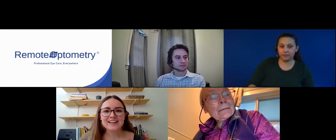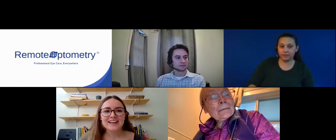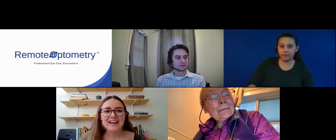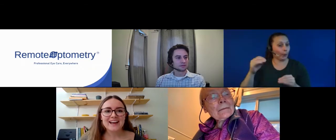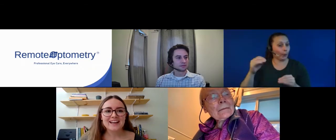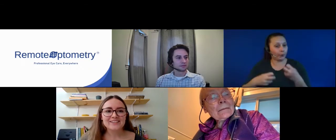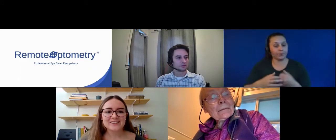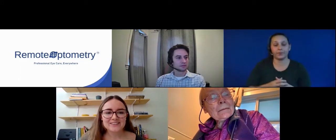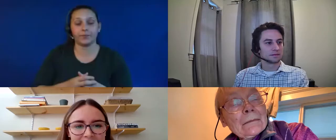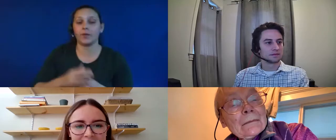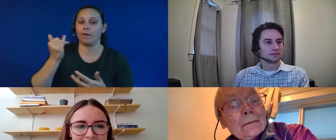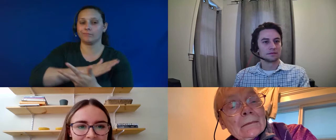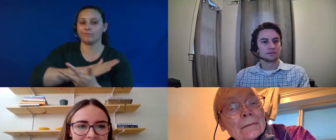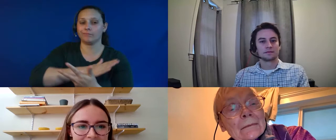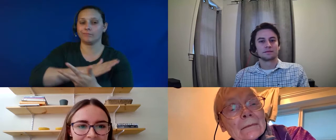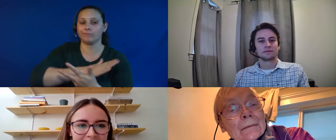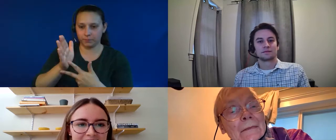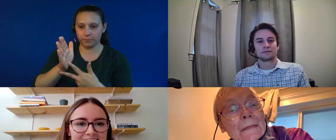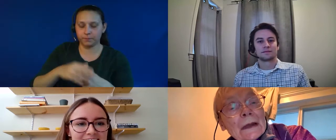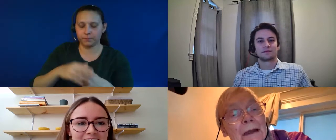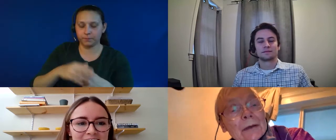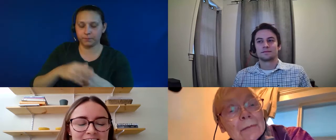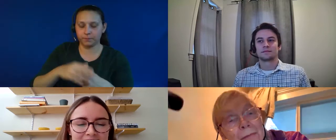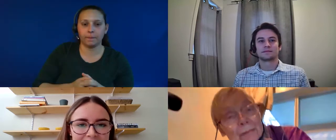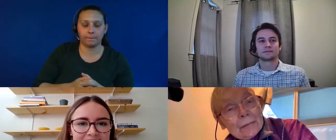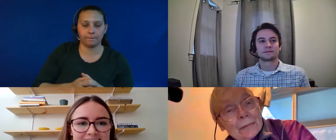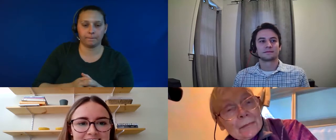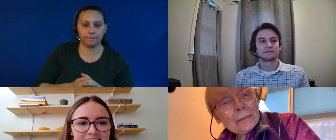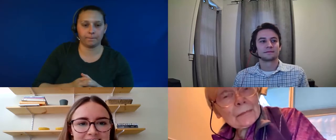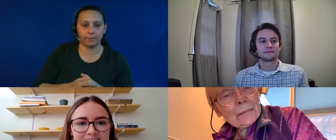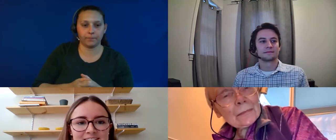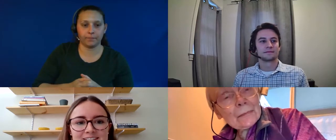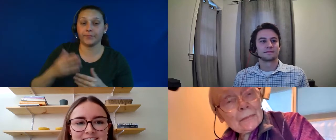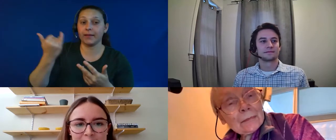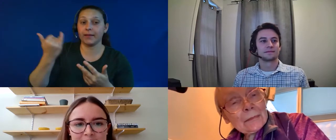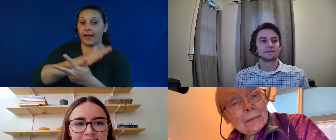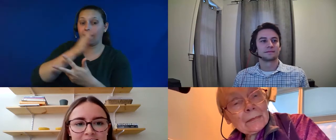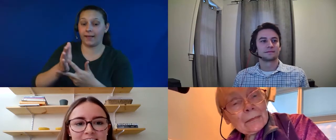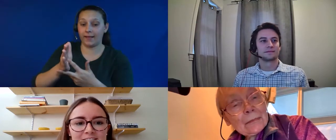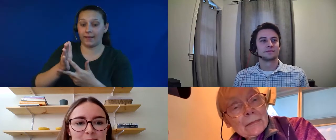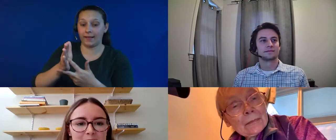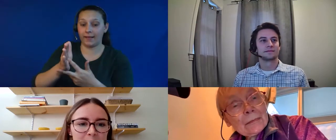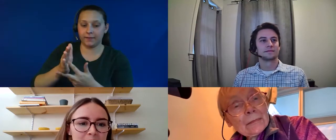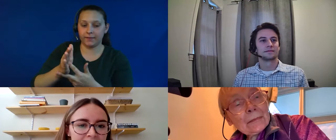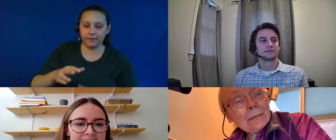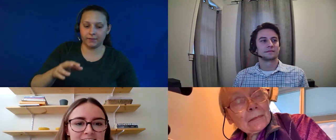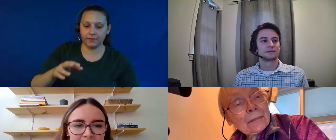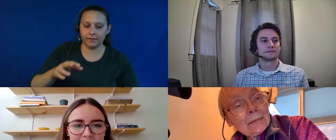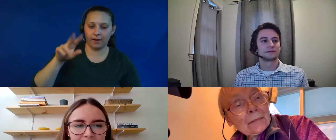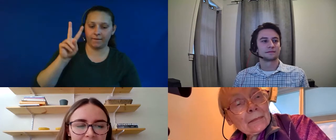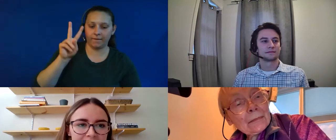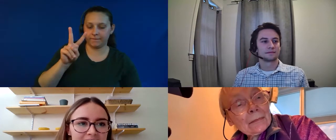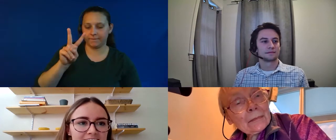on, and I would like to please invite Victor Sifiso Zaba from HEMPAD